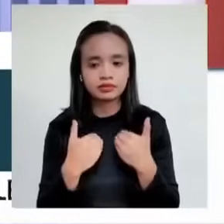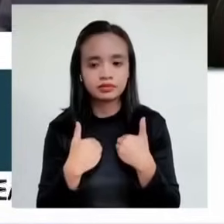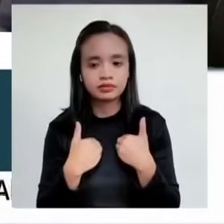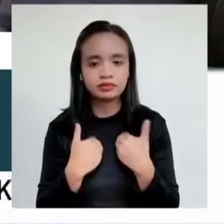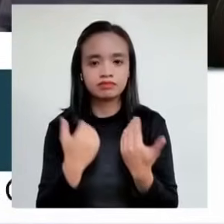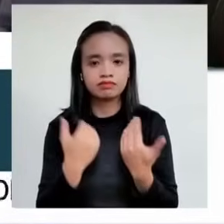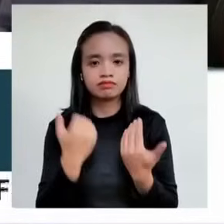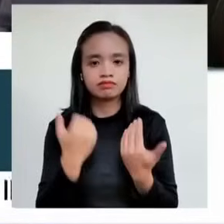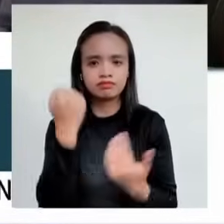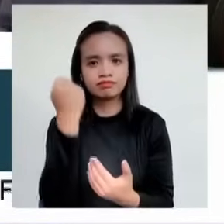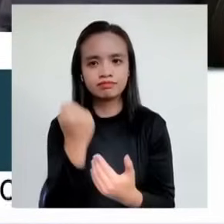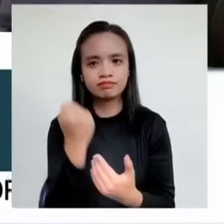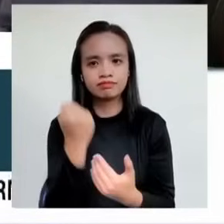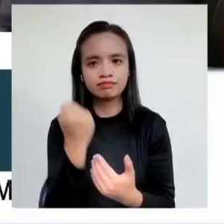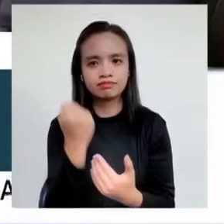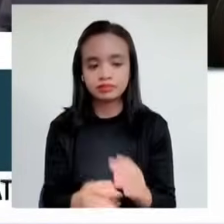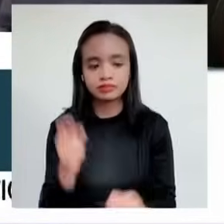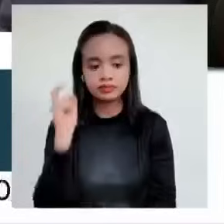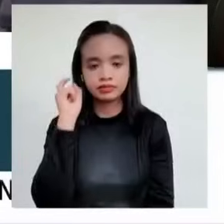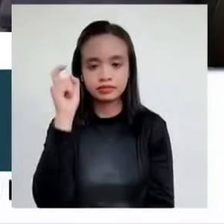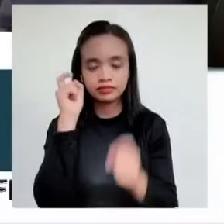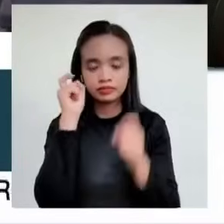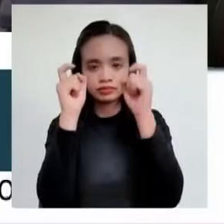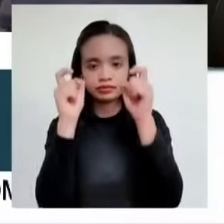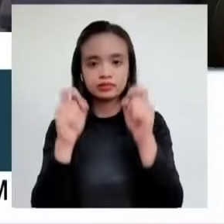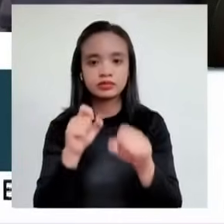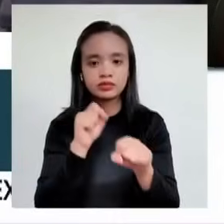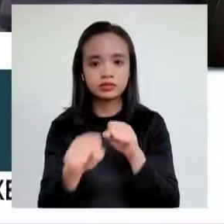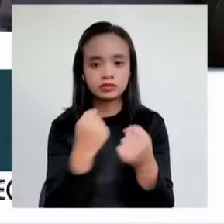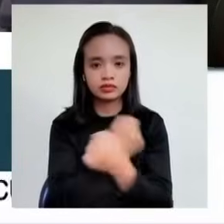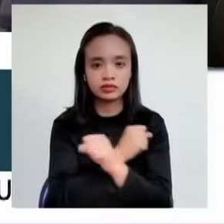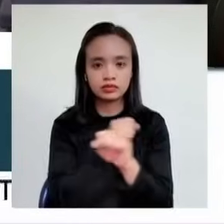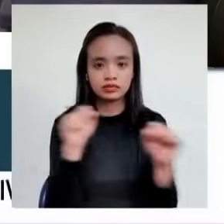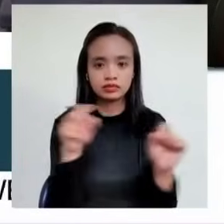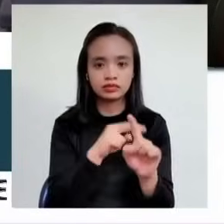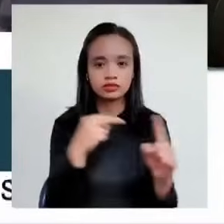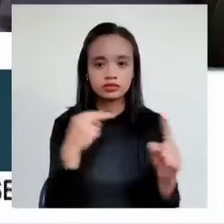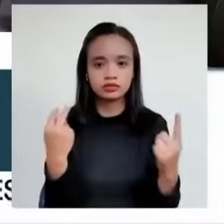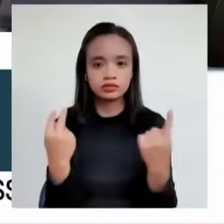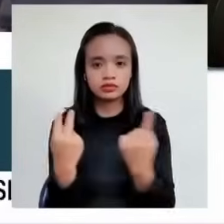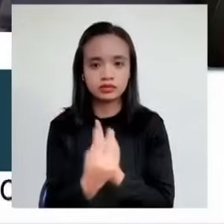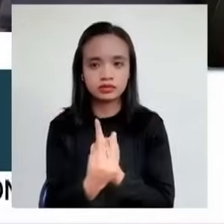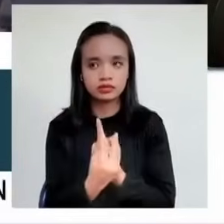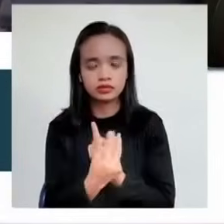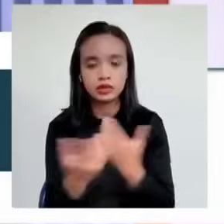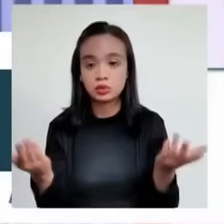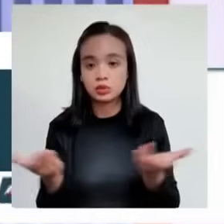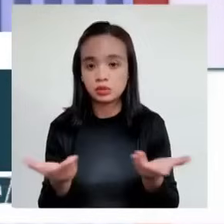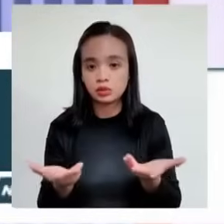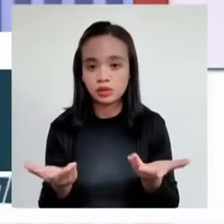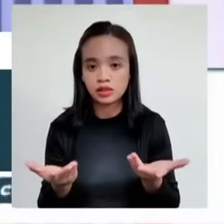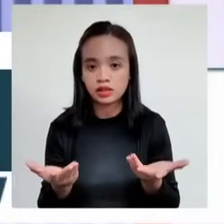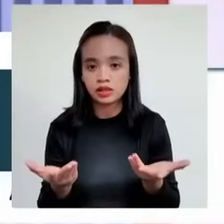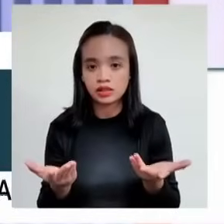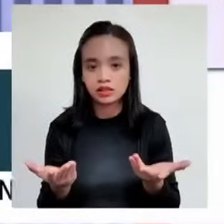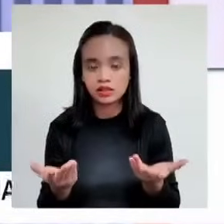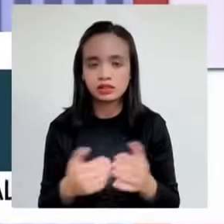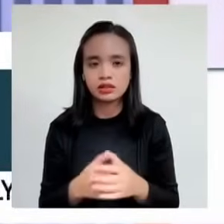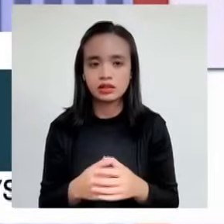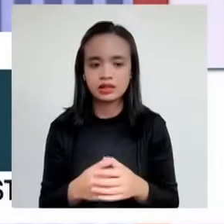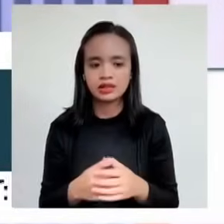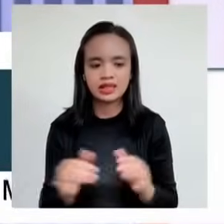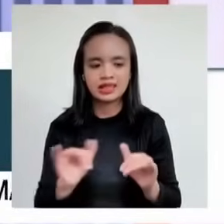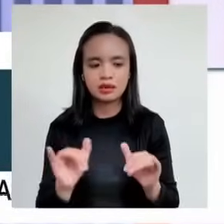they kind of put the security aspect of it on the side, mm-hmm. right? So I want to go to